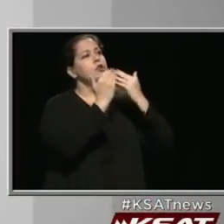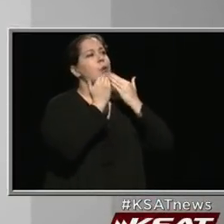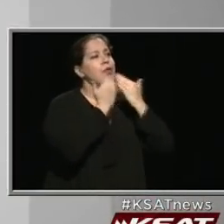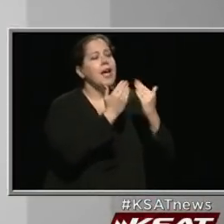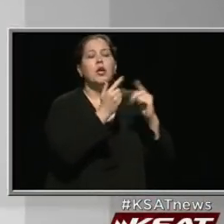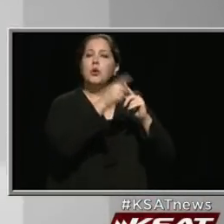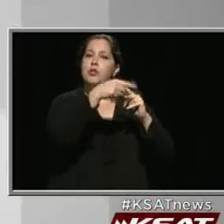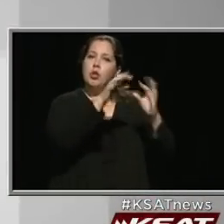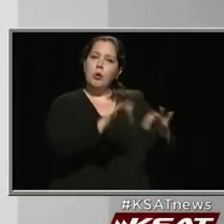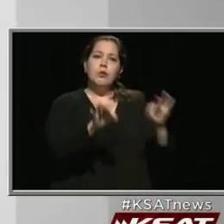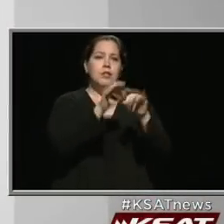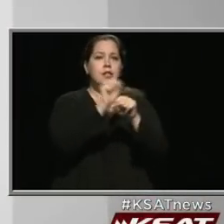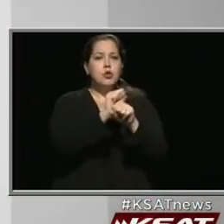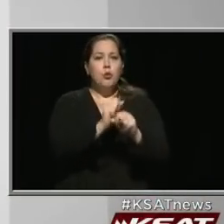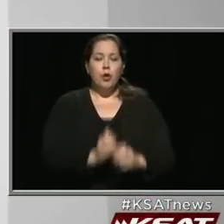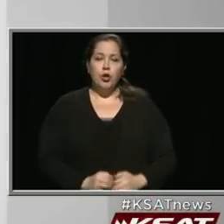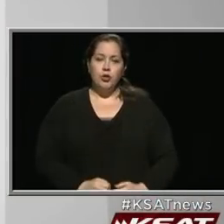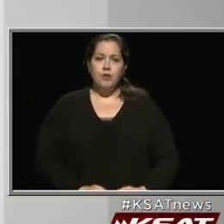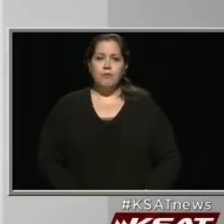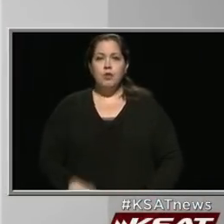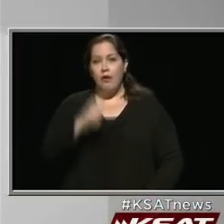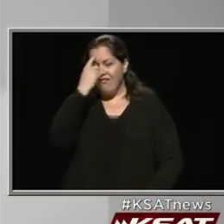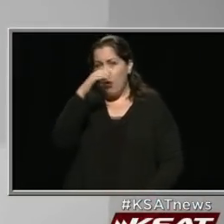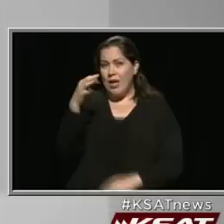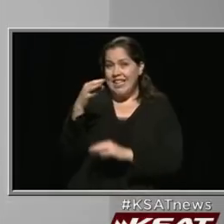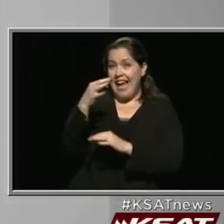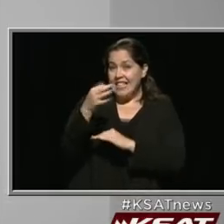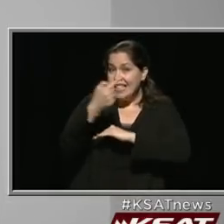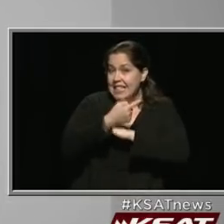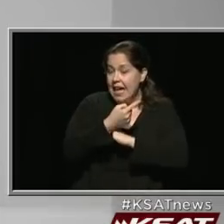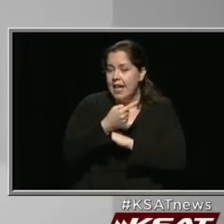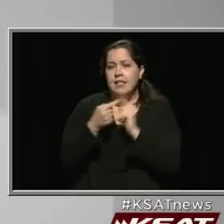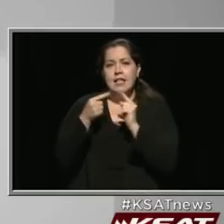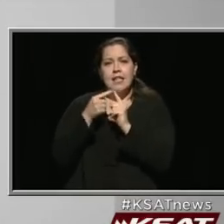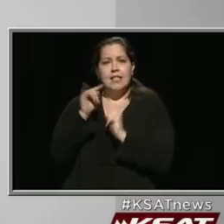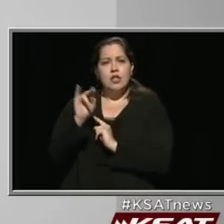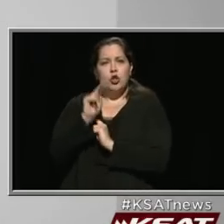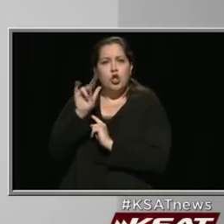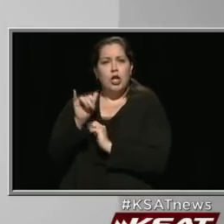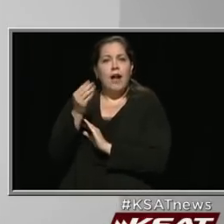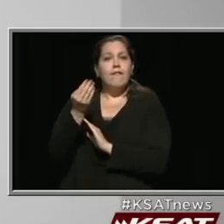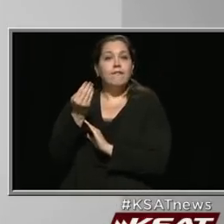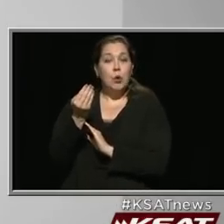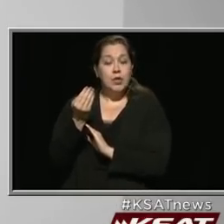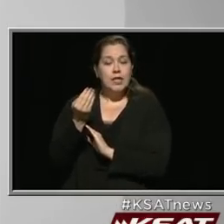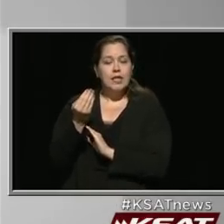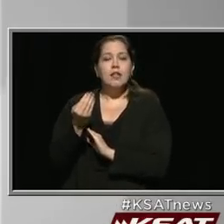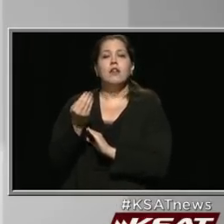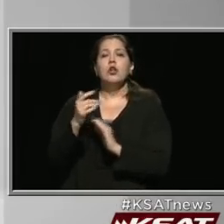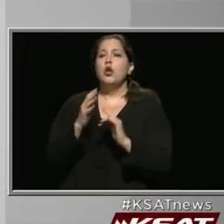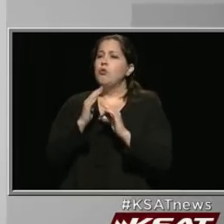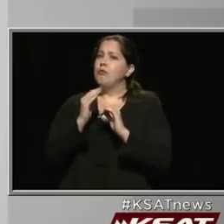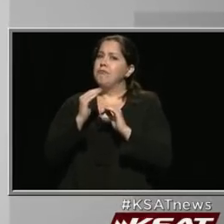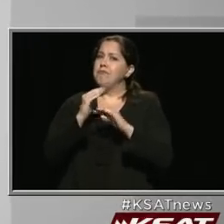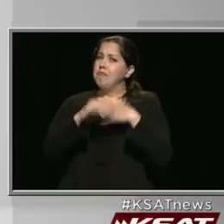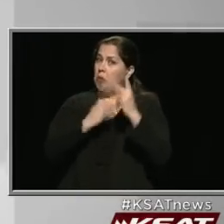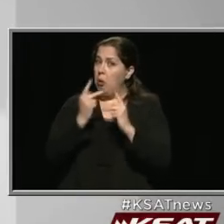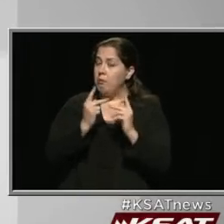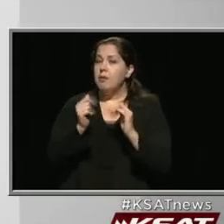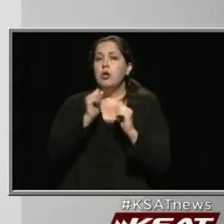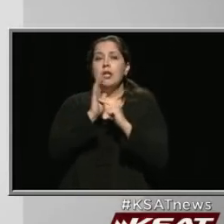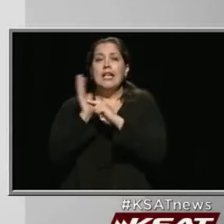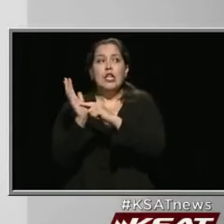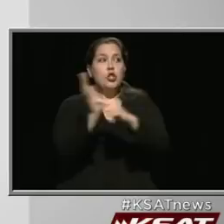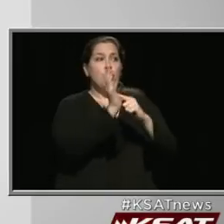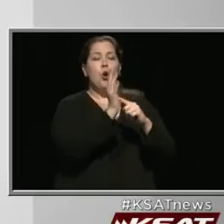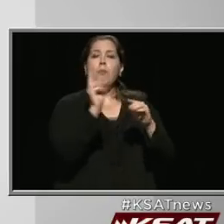all of those essential workers. For the next 19 days, and that's through July 14th, you can show everyone